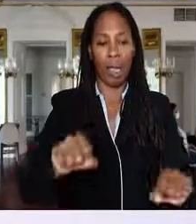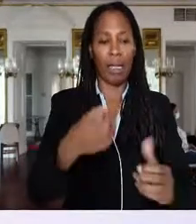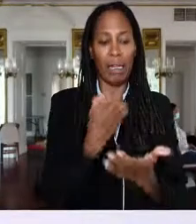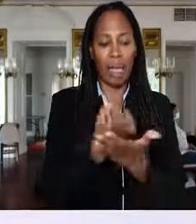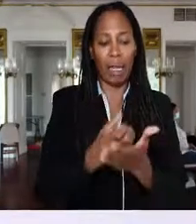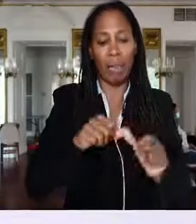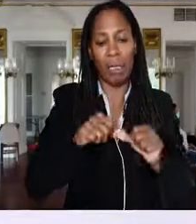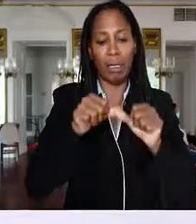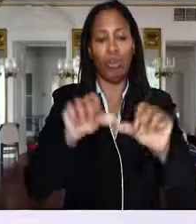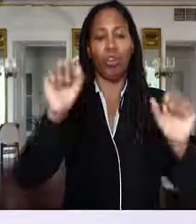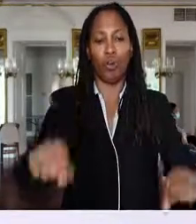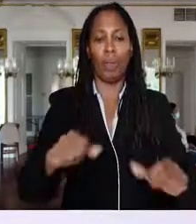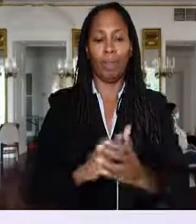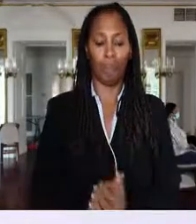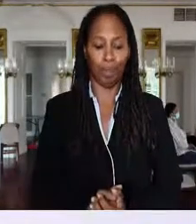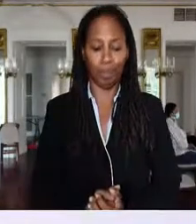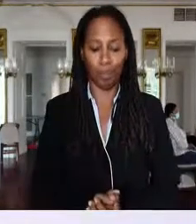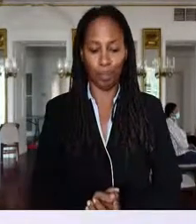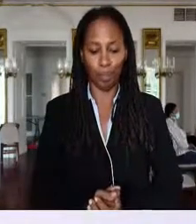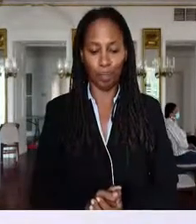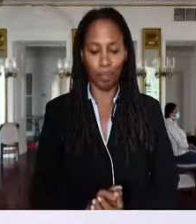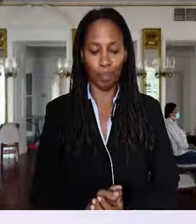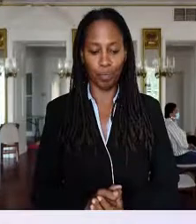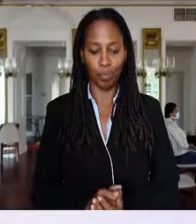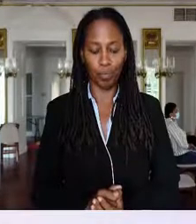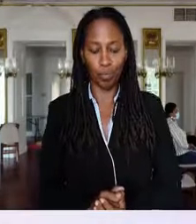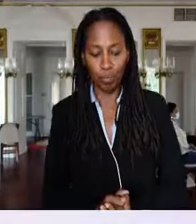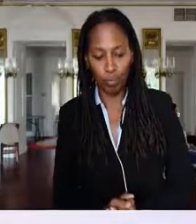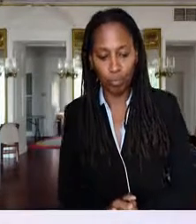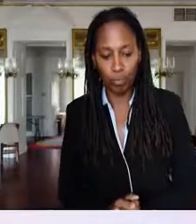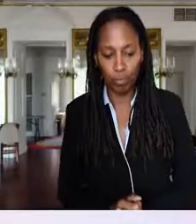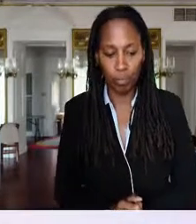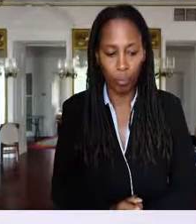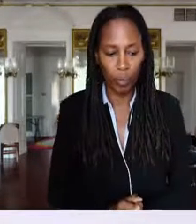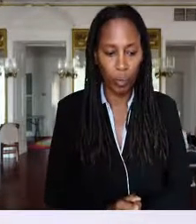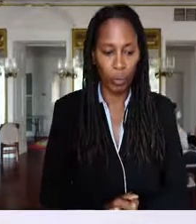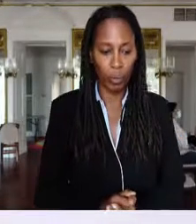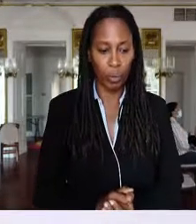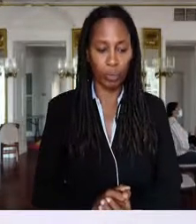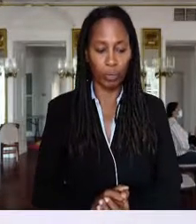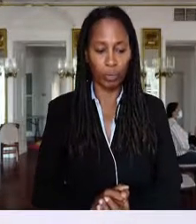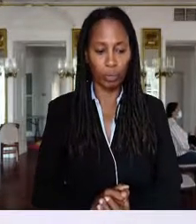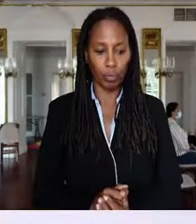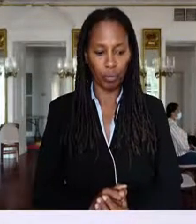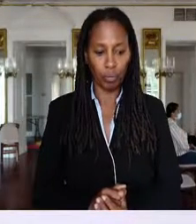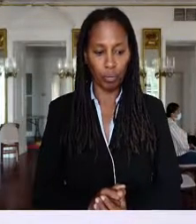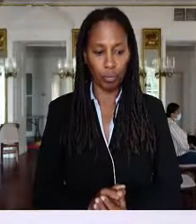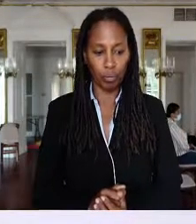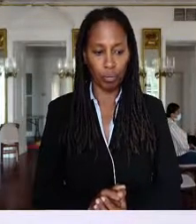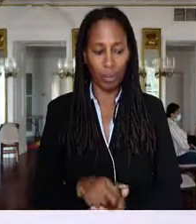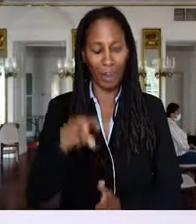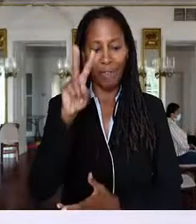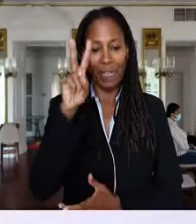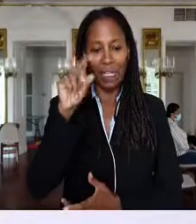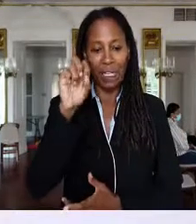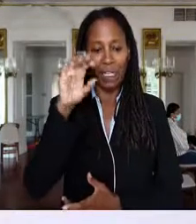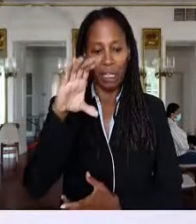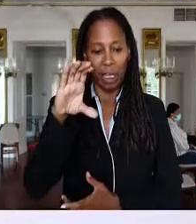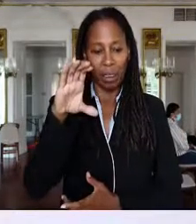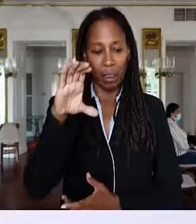God, thanks. I have one more question, but I want to follow up on this quickly. You said the conversations being had right now are related to